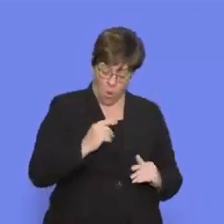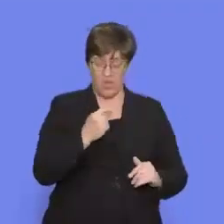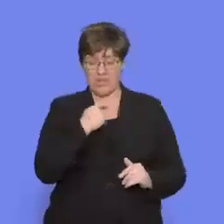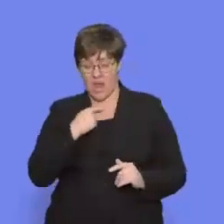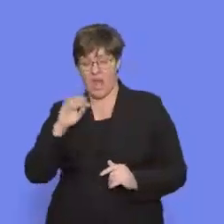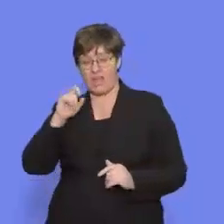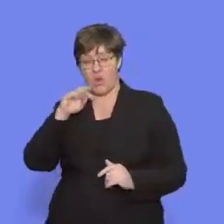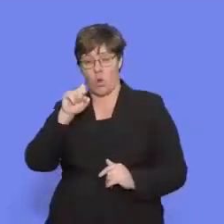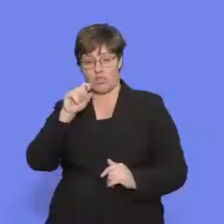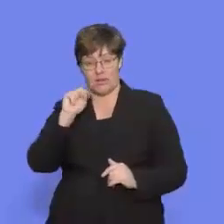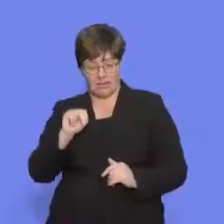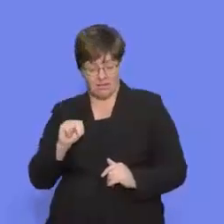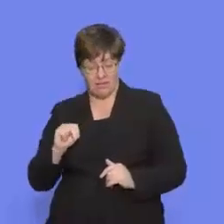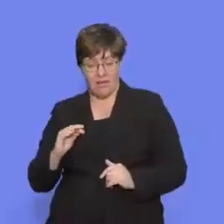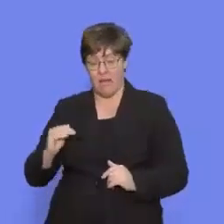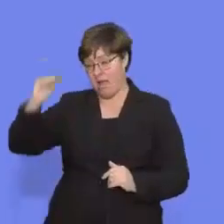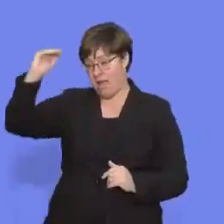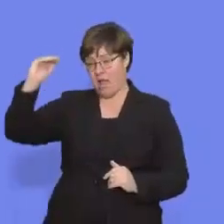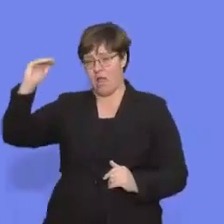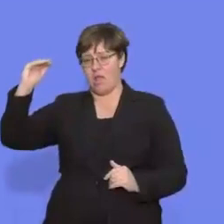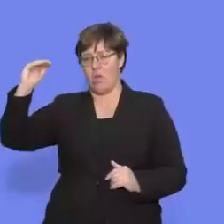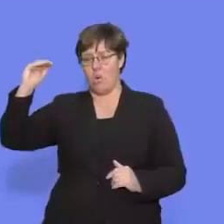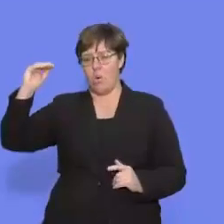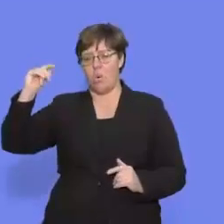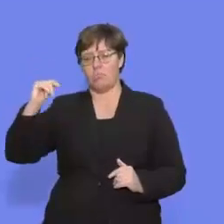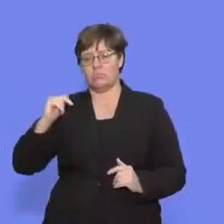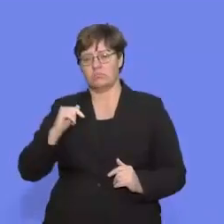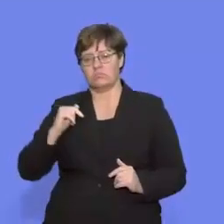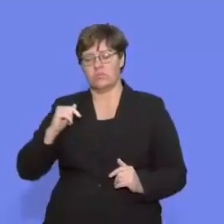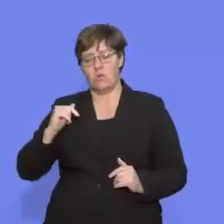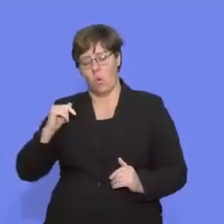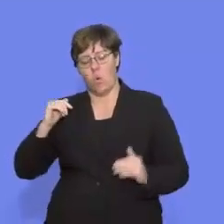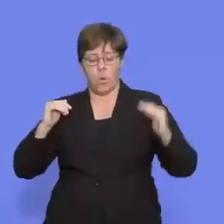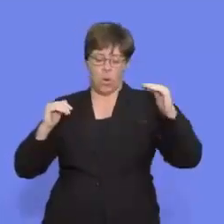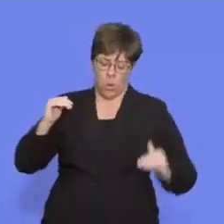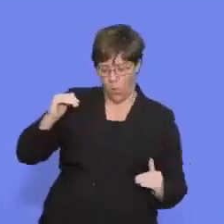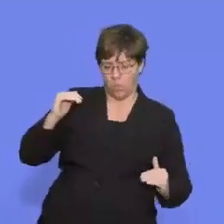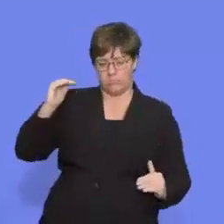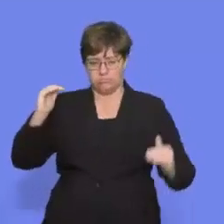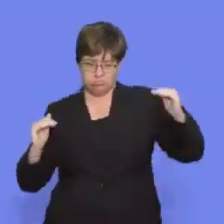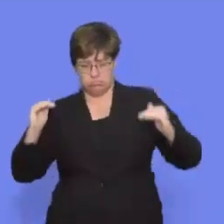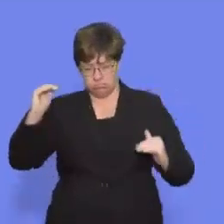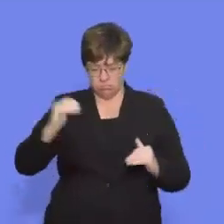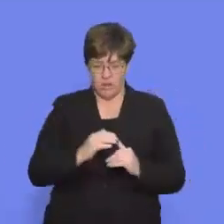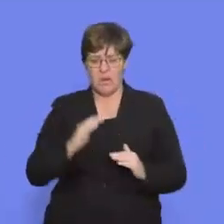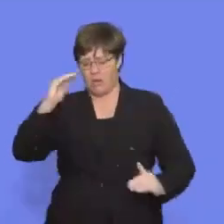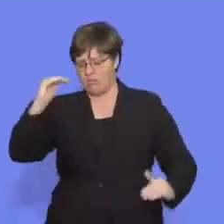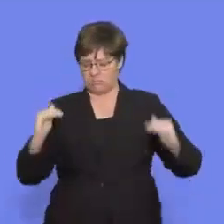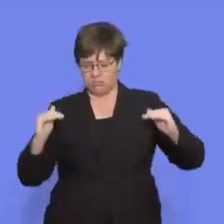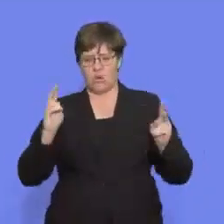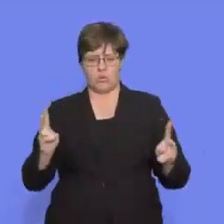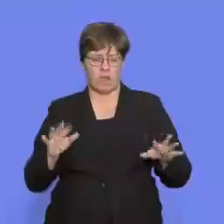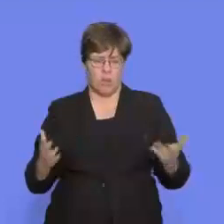we're looking at the normal level. So in this case, thyroxine is not normal. Then